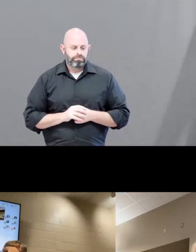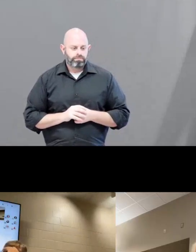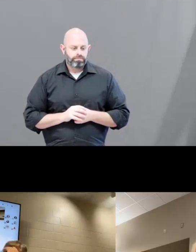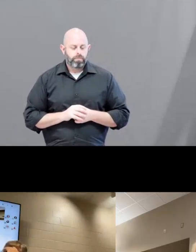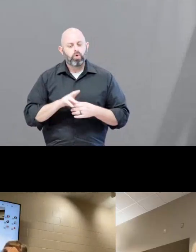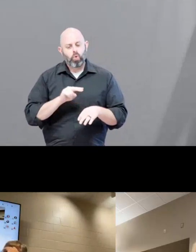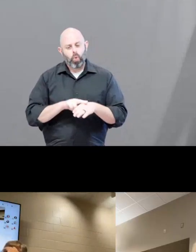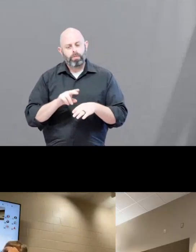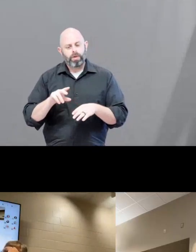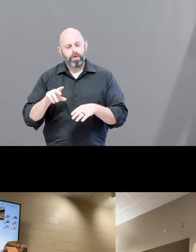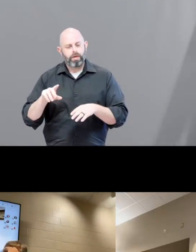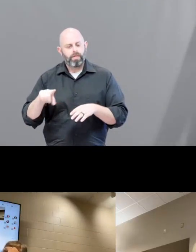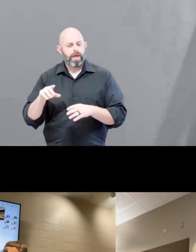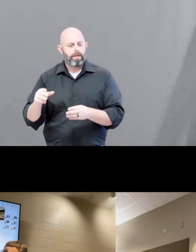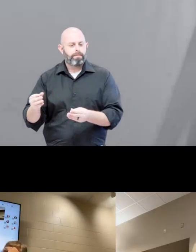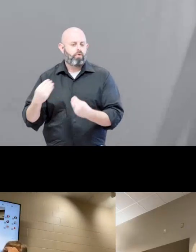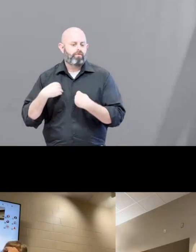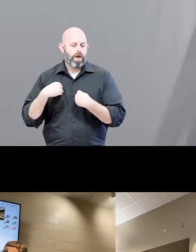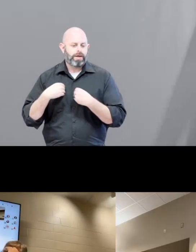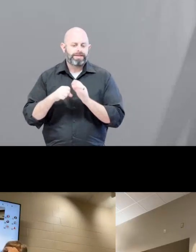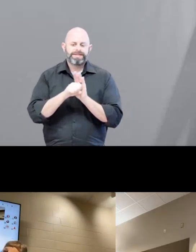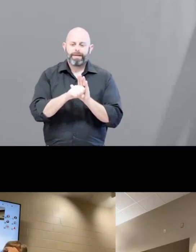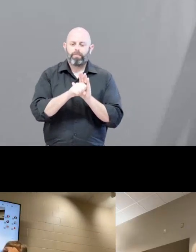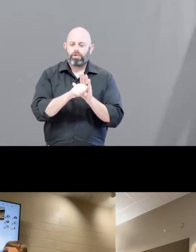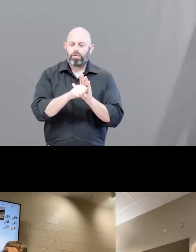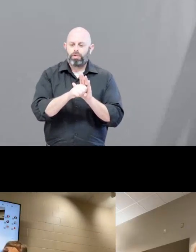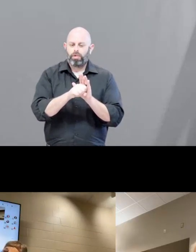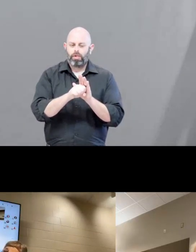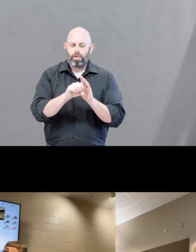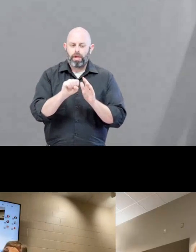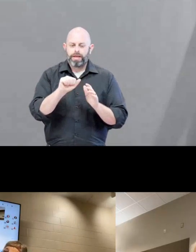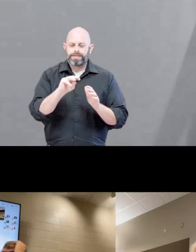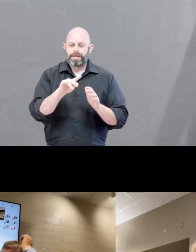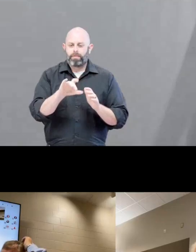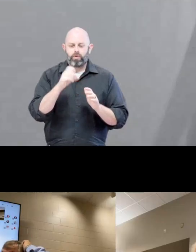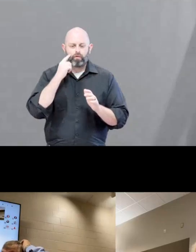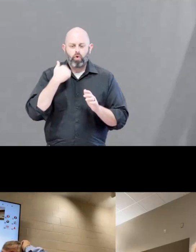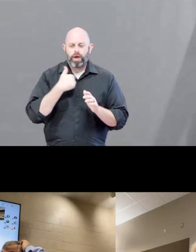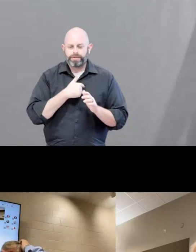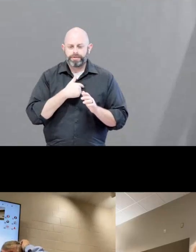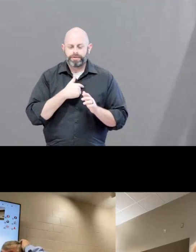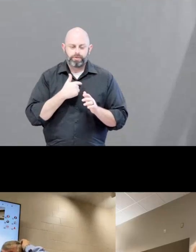And usually they provide like samples to us so that they can be reviewed.